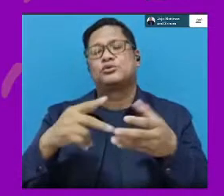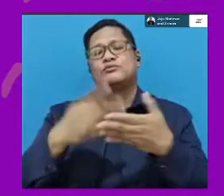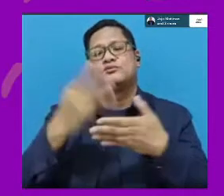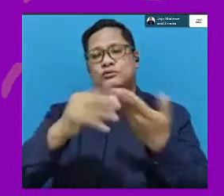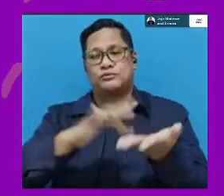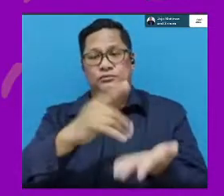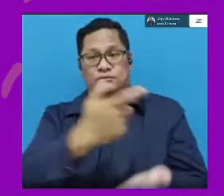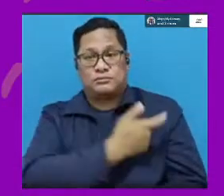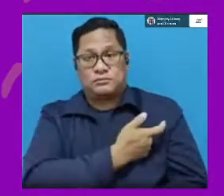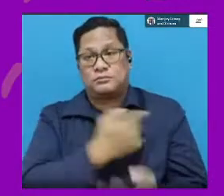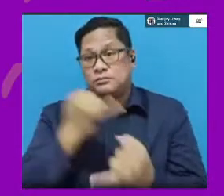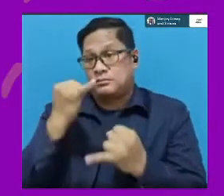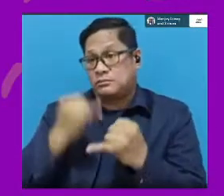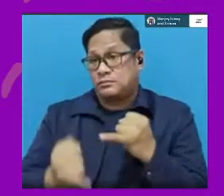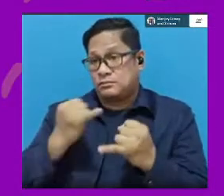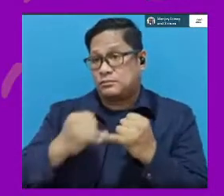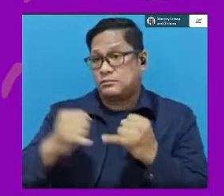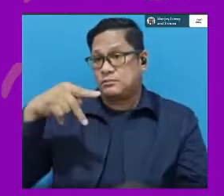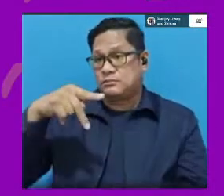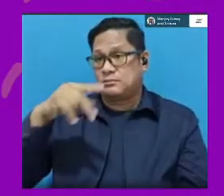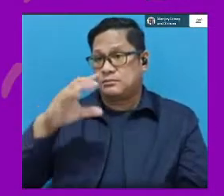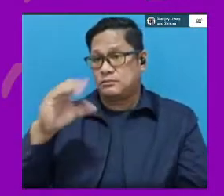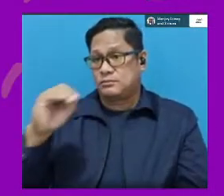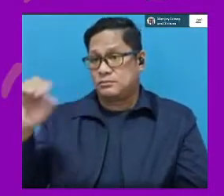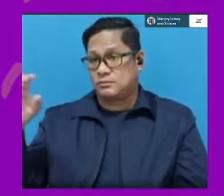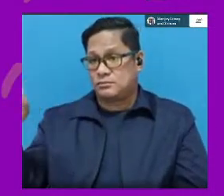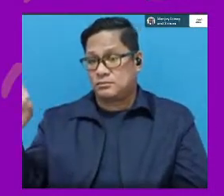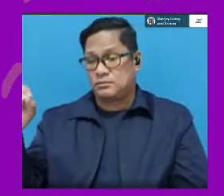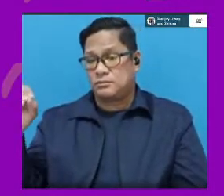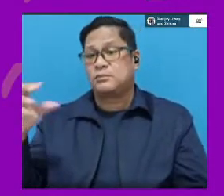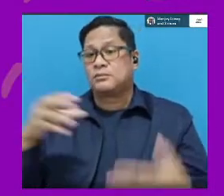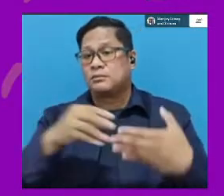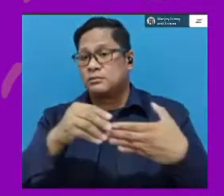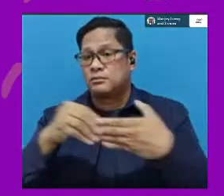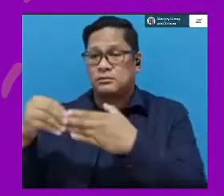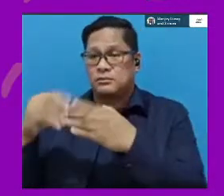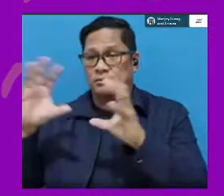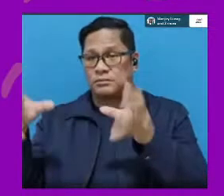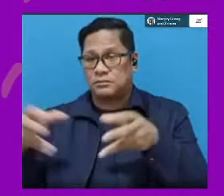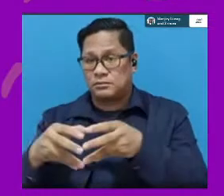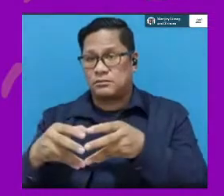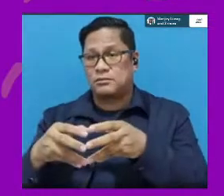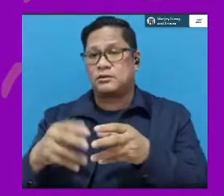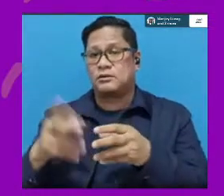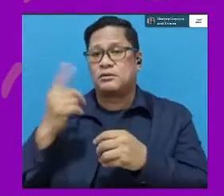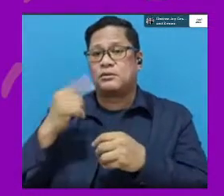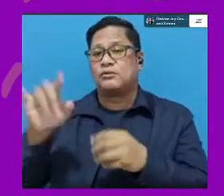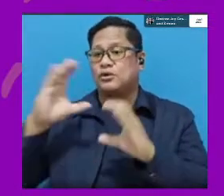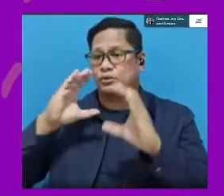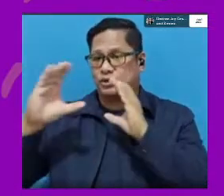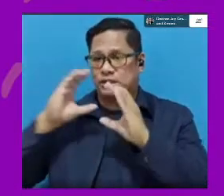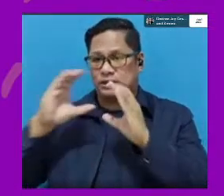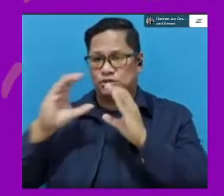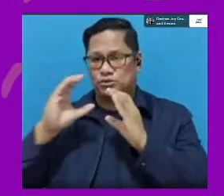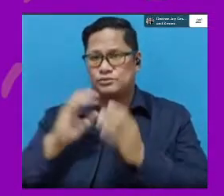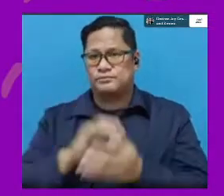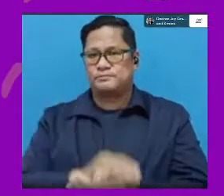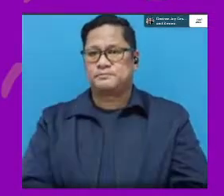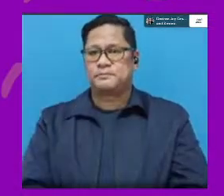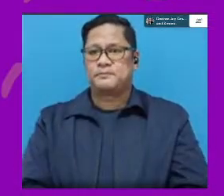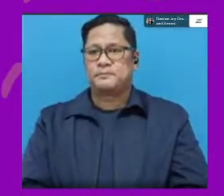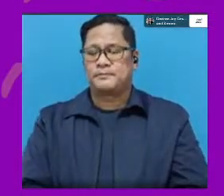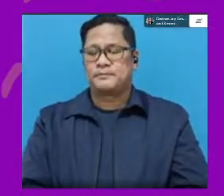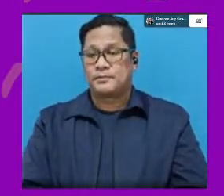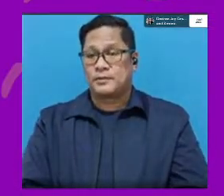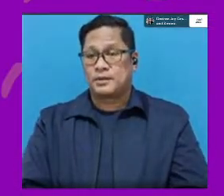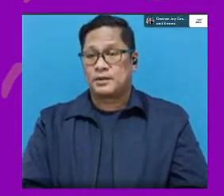And lastly, the PCOO as the lead for our task group, demand generation and communications.